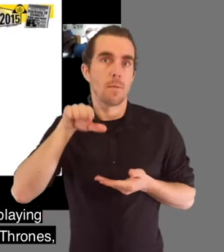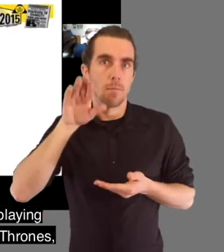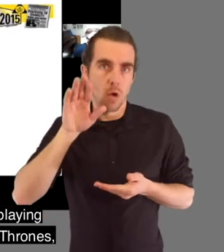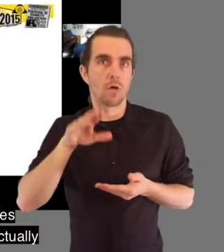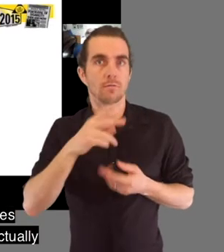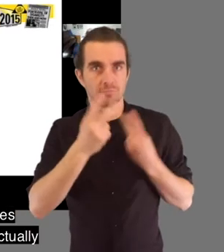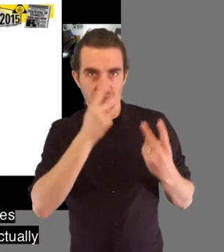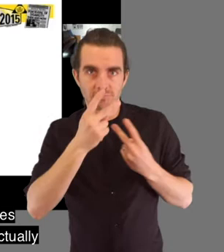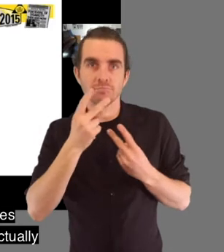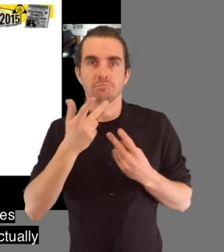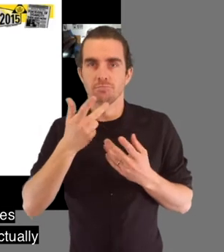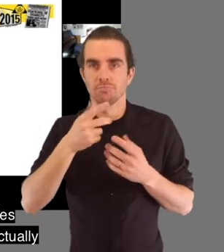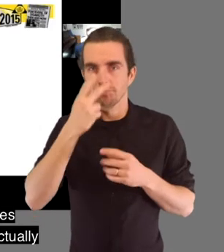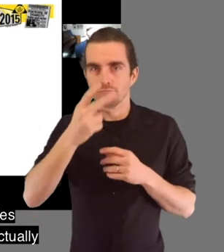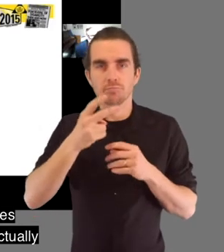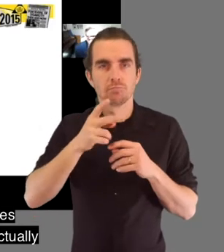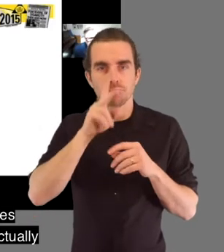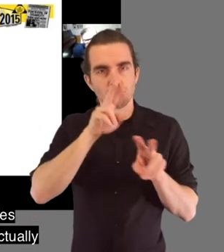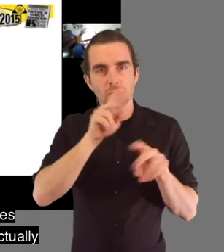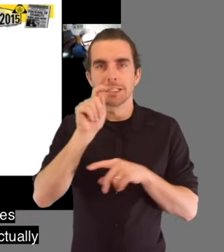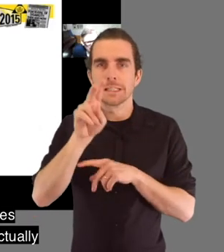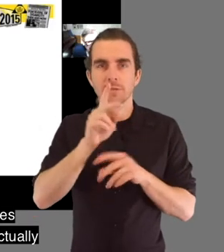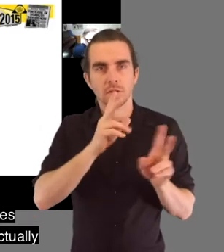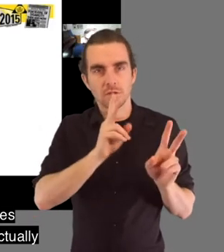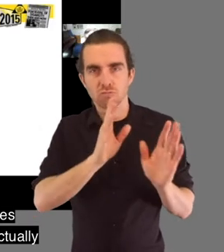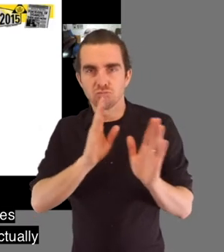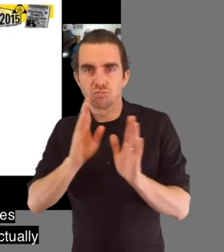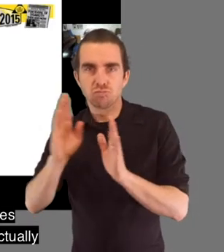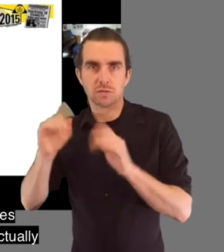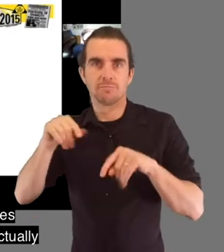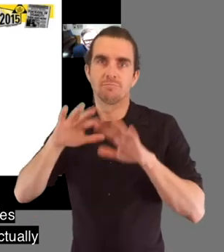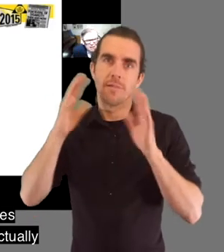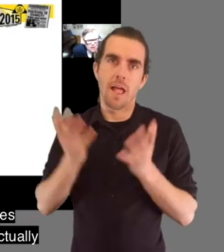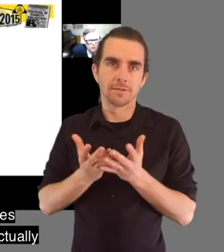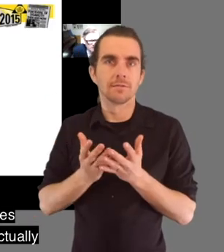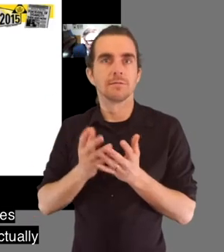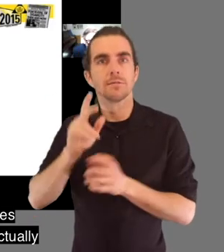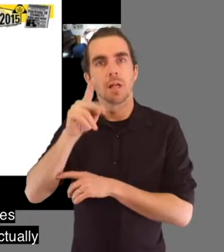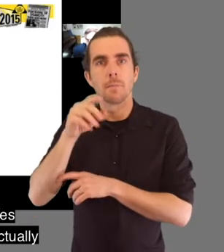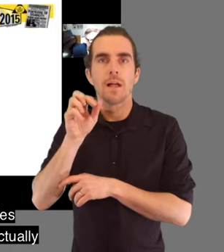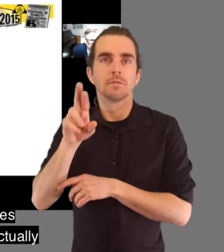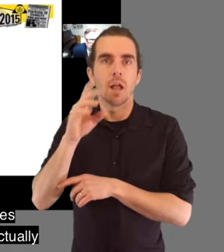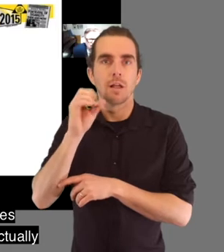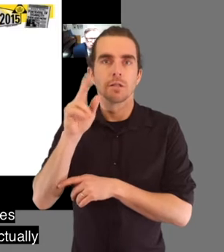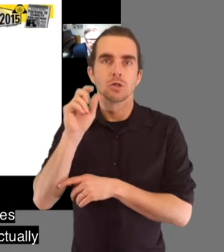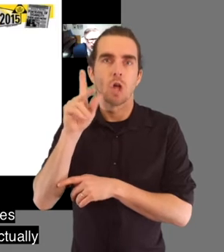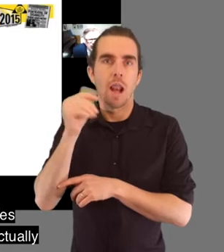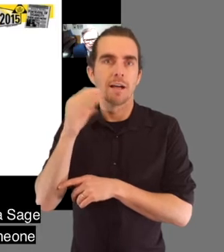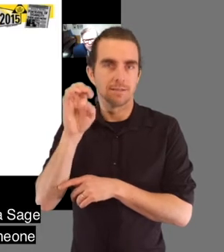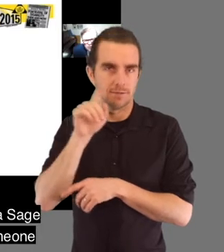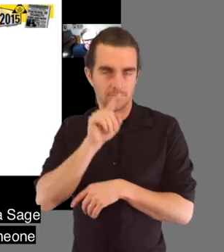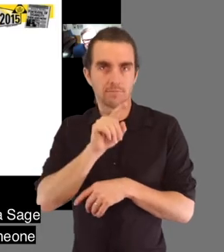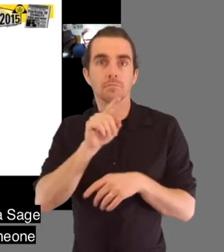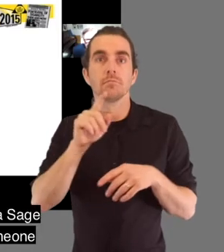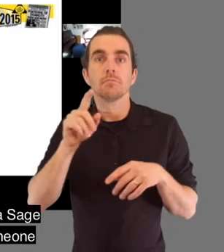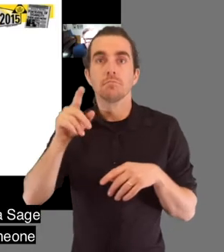in Game of Thrones, perhaps the most popular series on the planet. Peter Dinklage is actually a